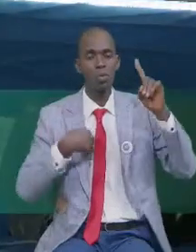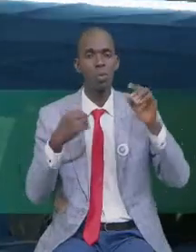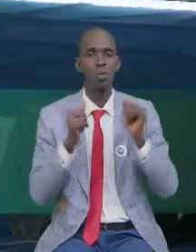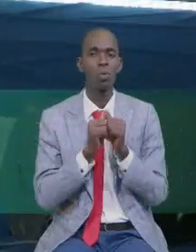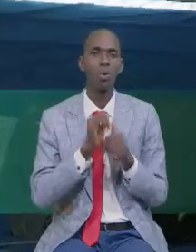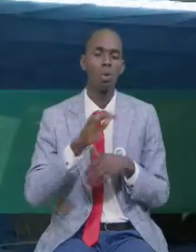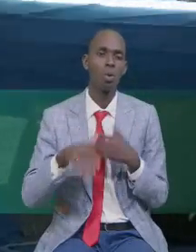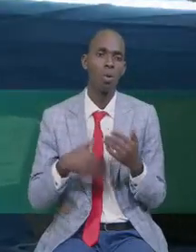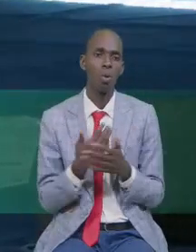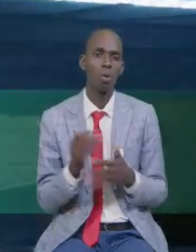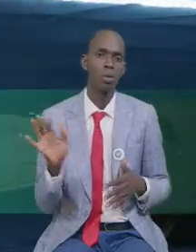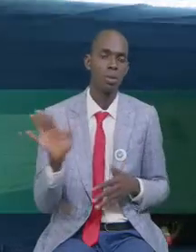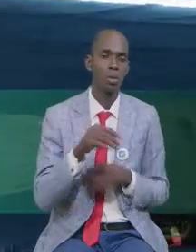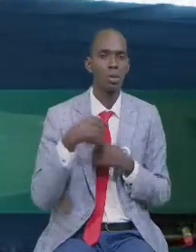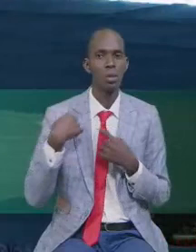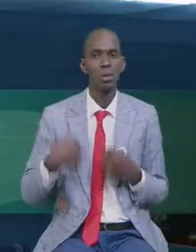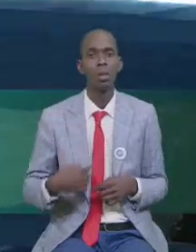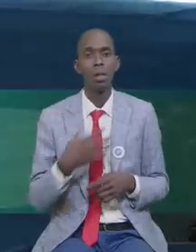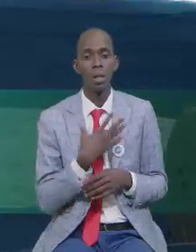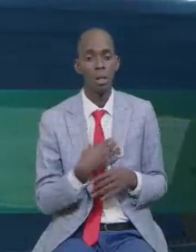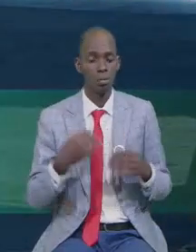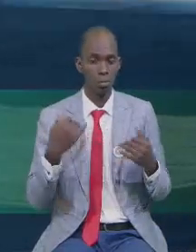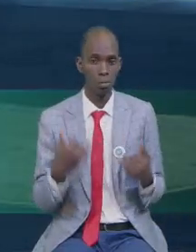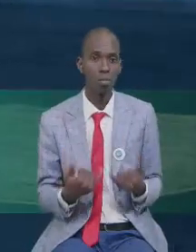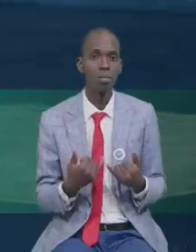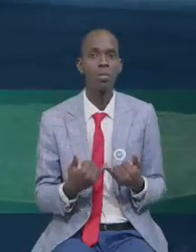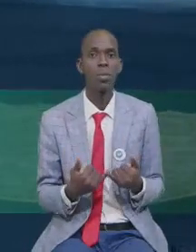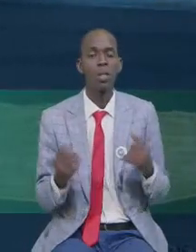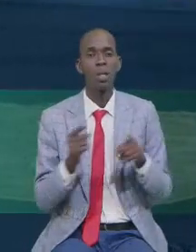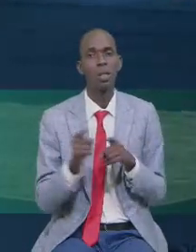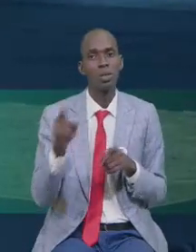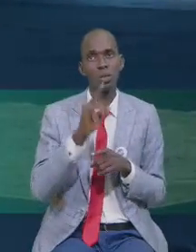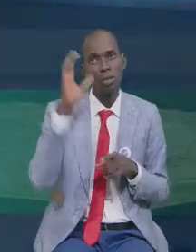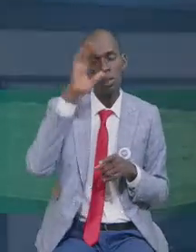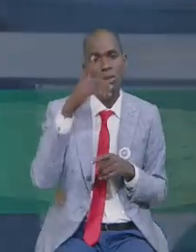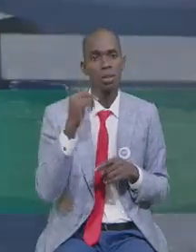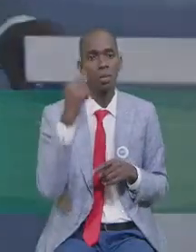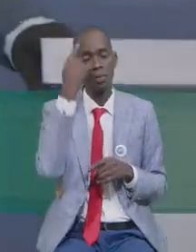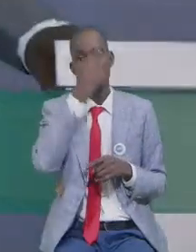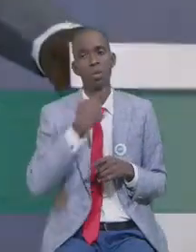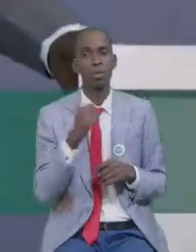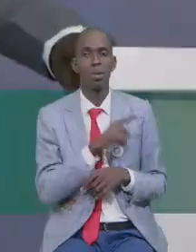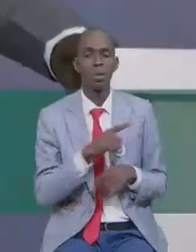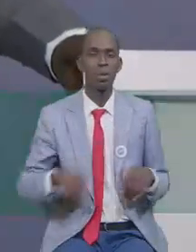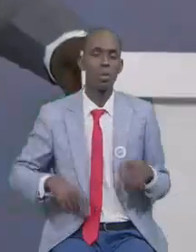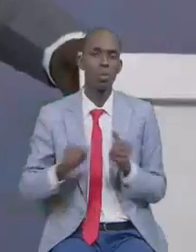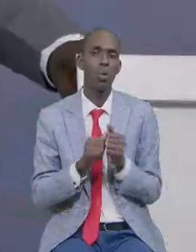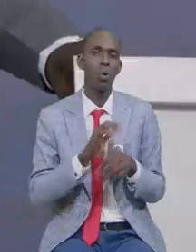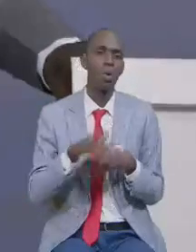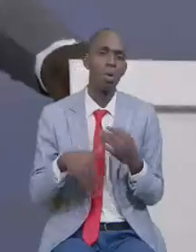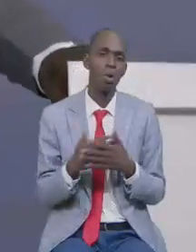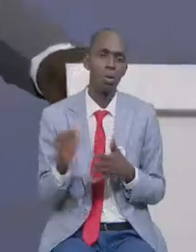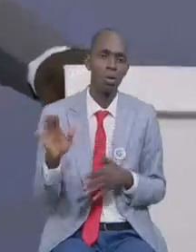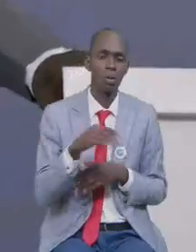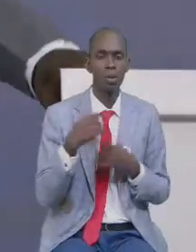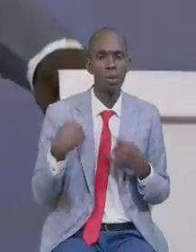your heart. And this morning, as you seek the face of the Lord with all your heart, you forget and